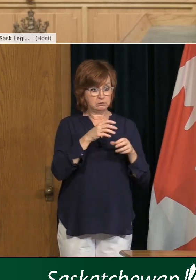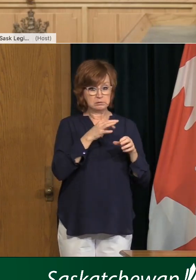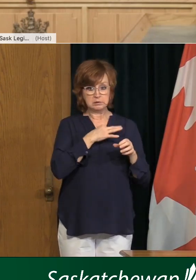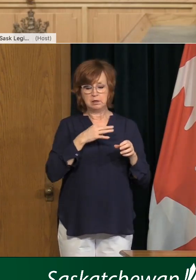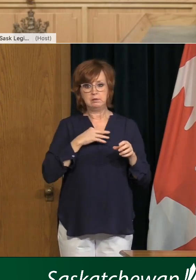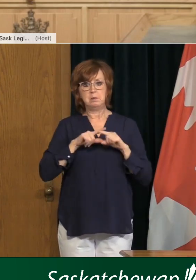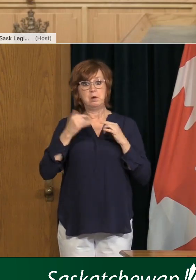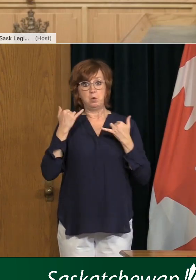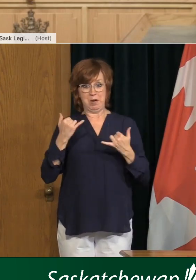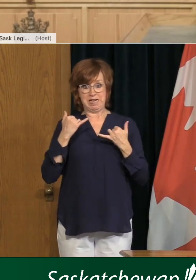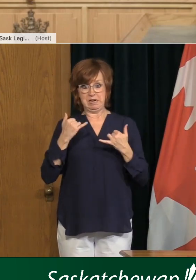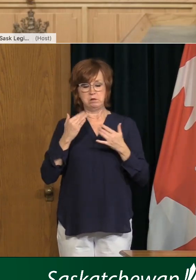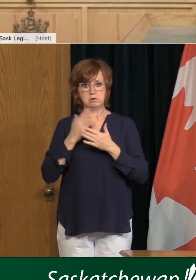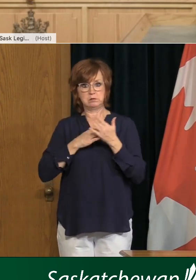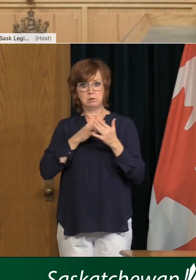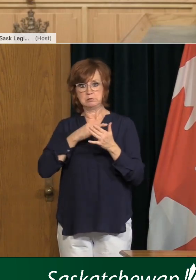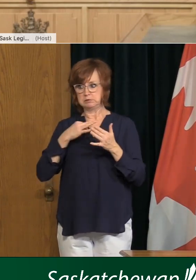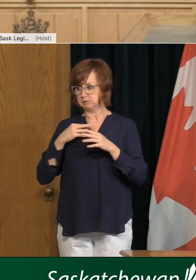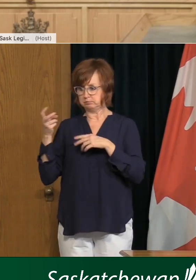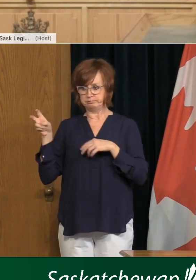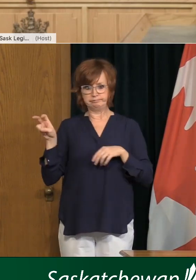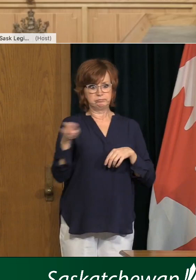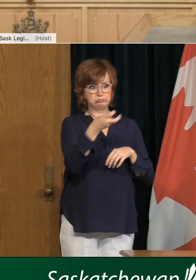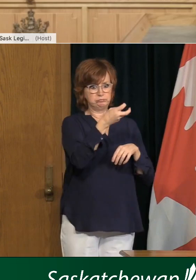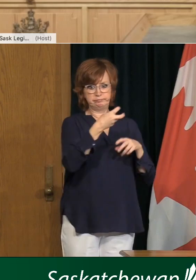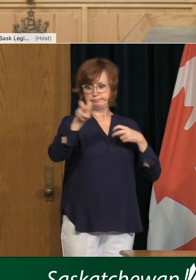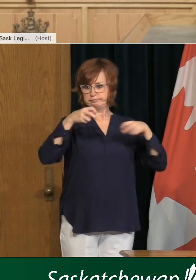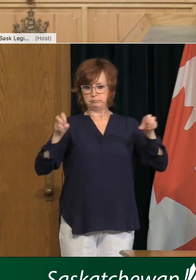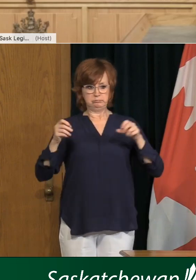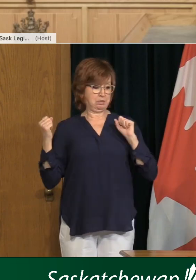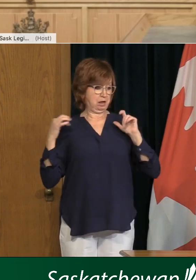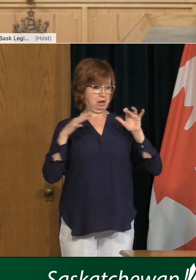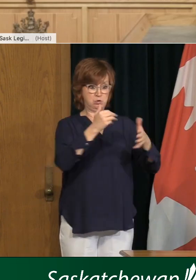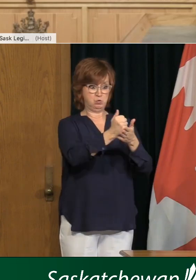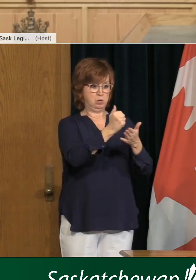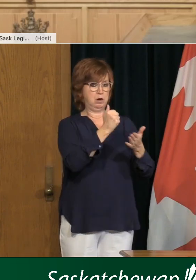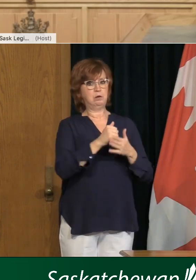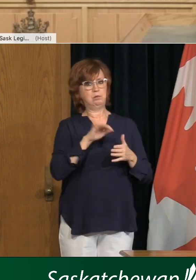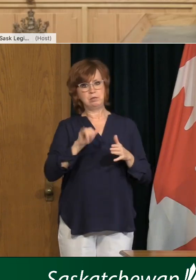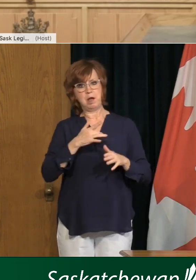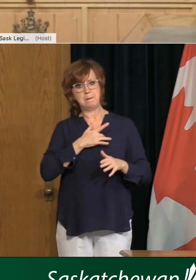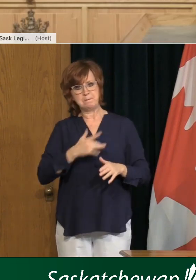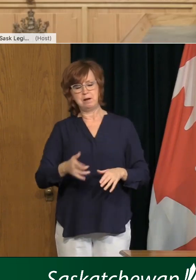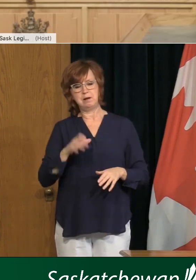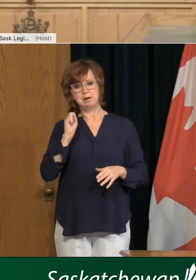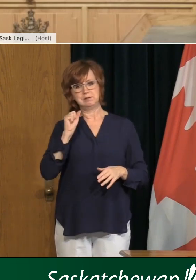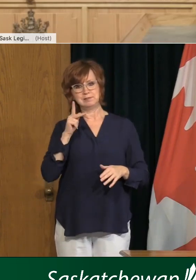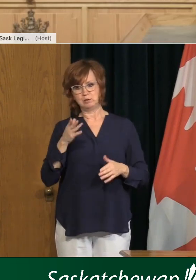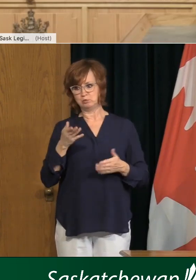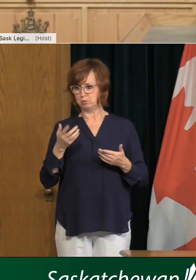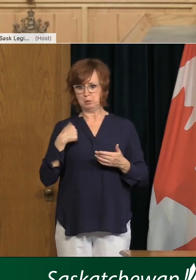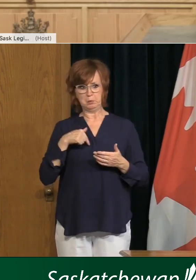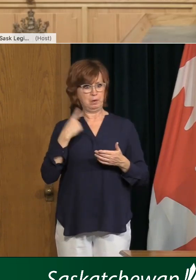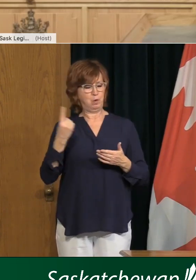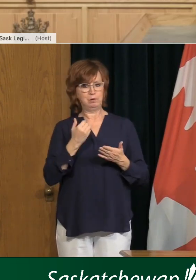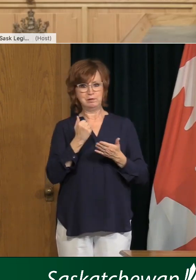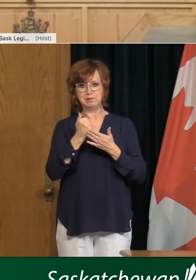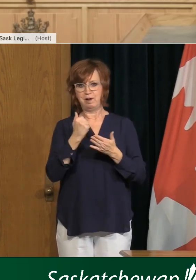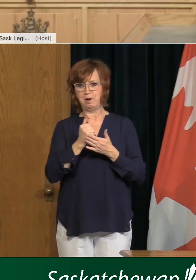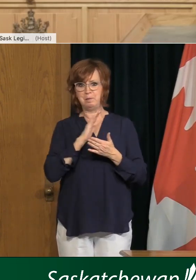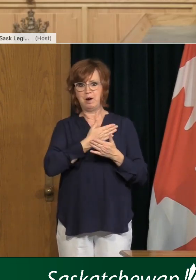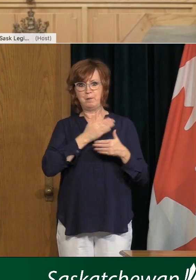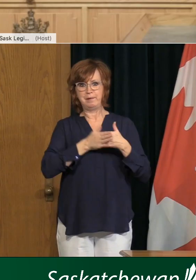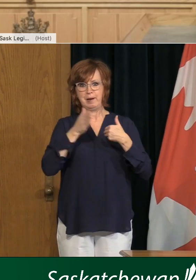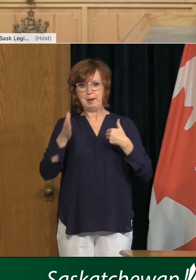are going out, as is the Saskatchewan way, to help out our neighbors, and people are moving across the province to help out where outbreaks are